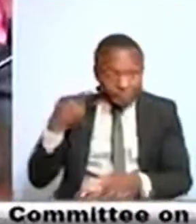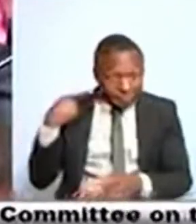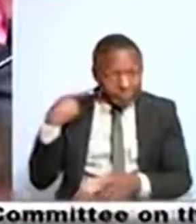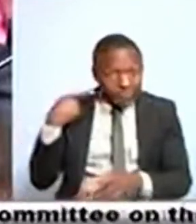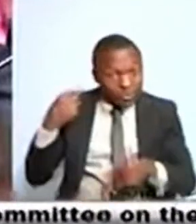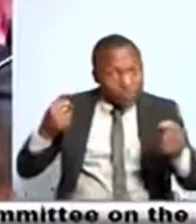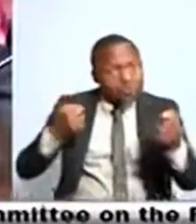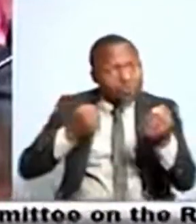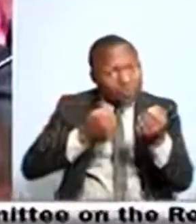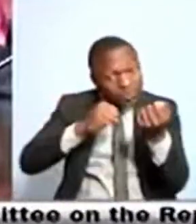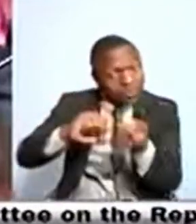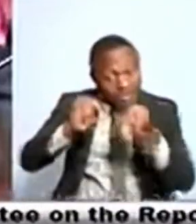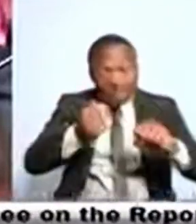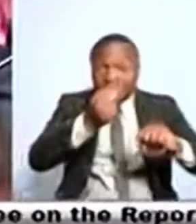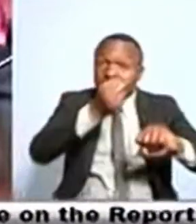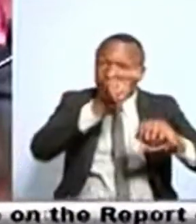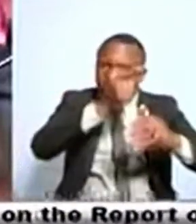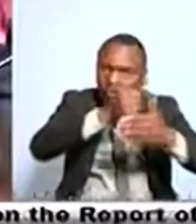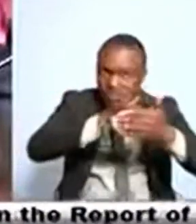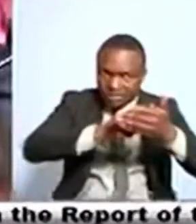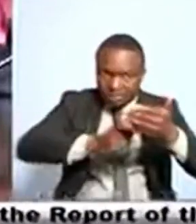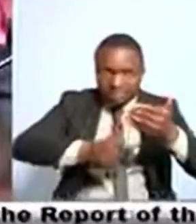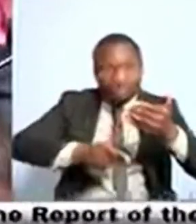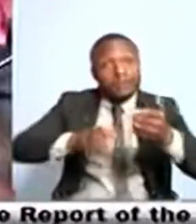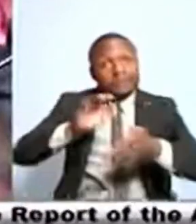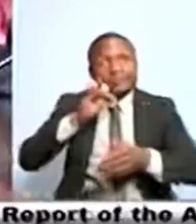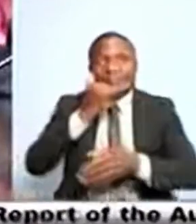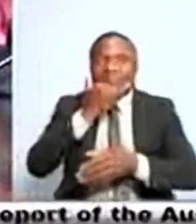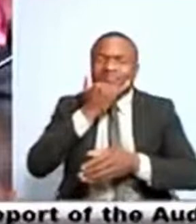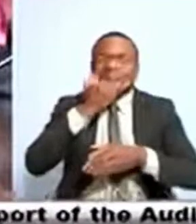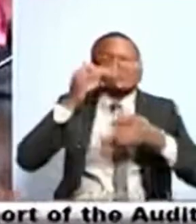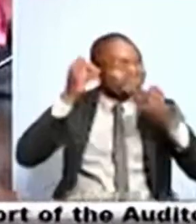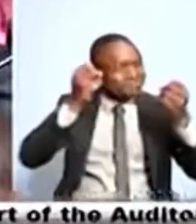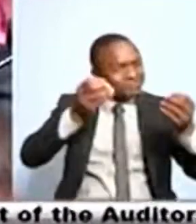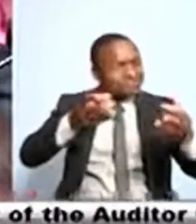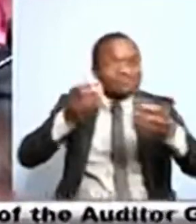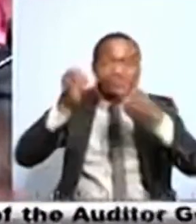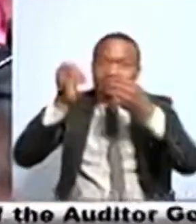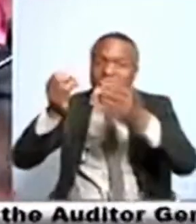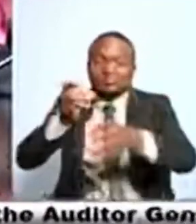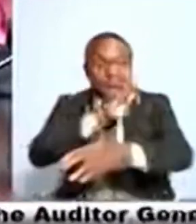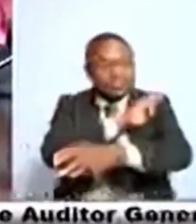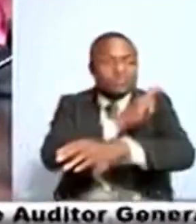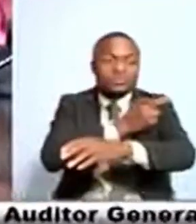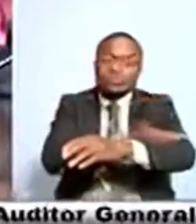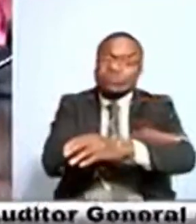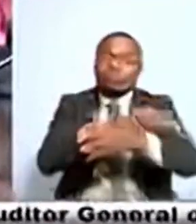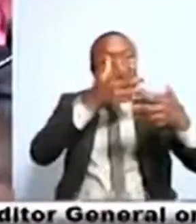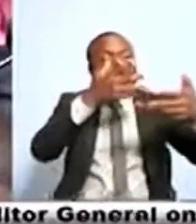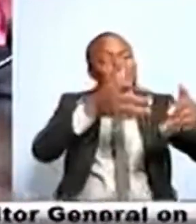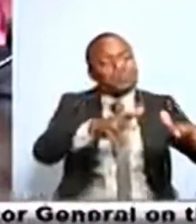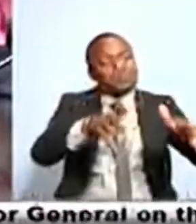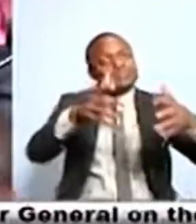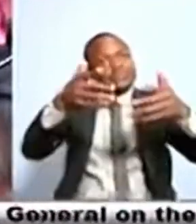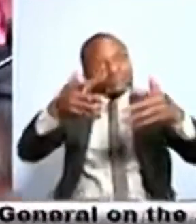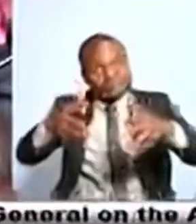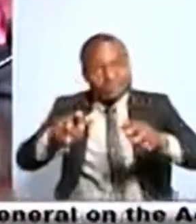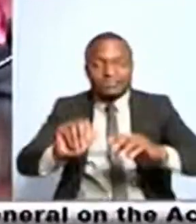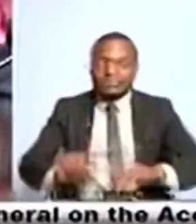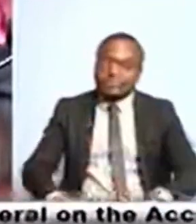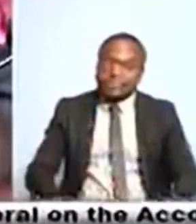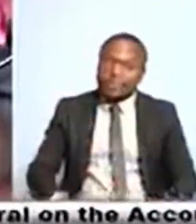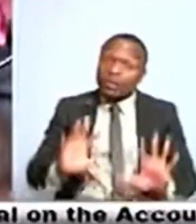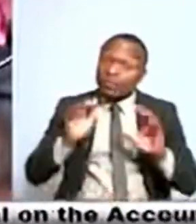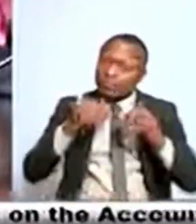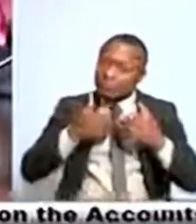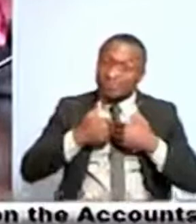what is wrong, a lot of resources will keep being wasted. We have a